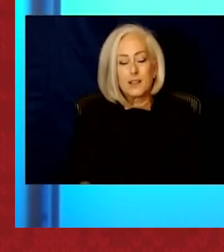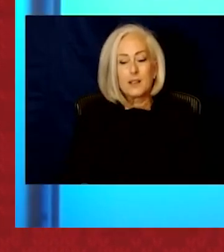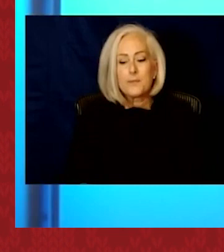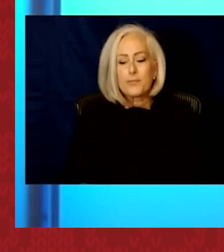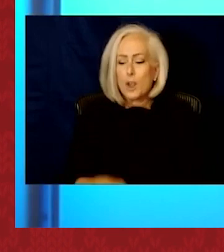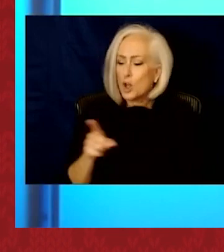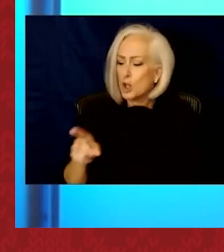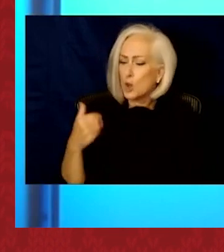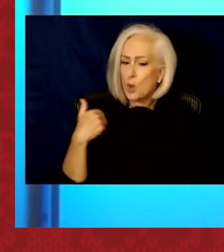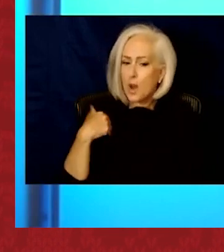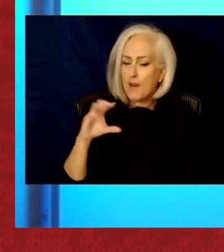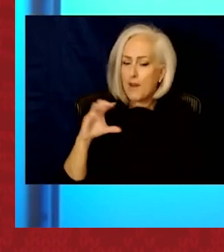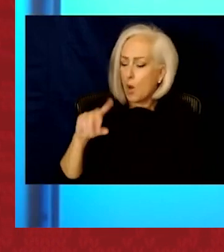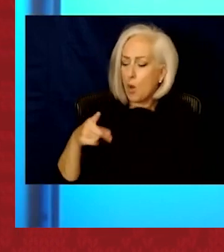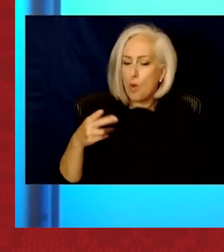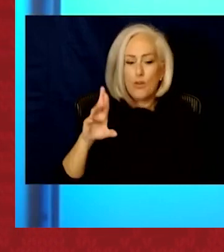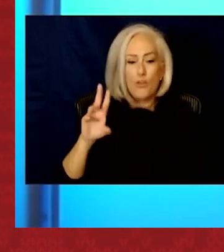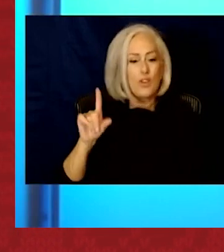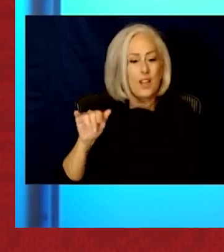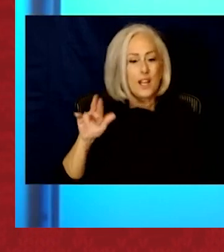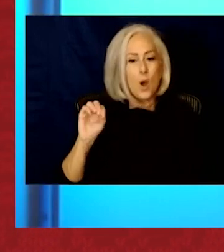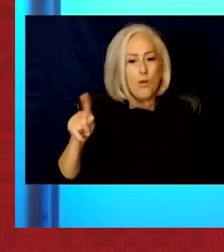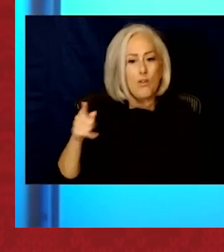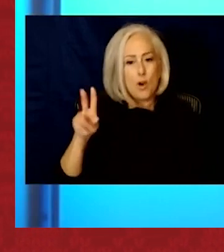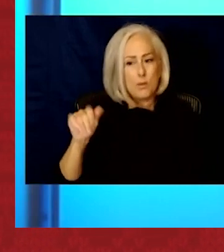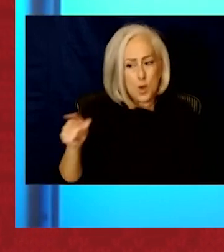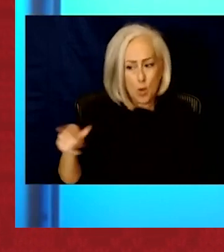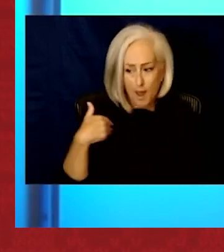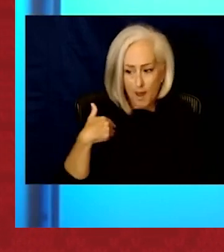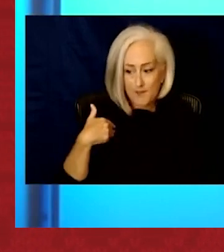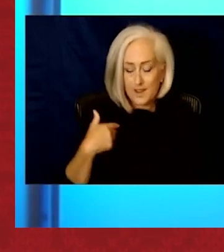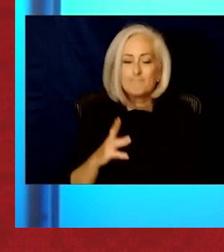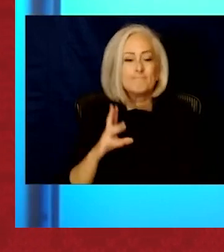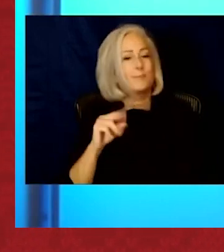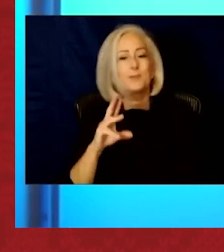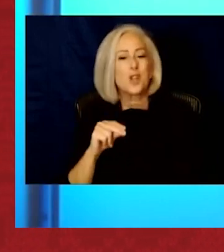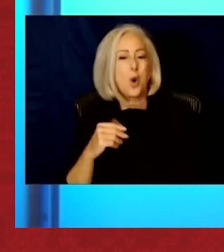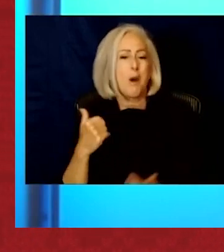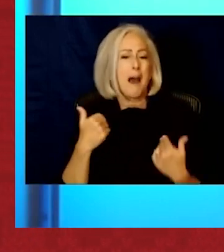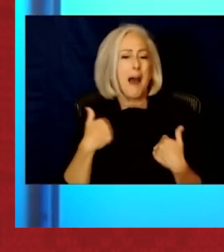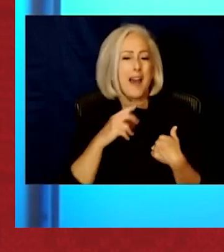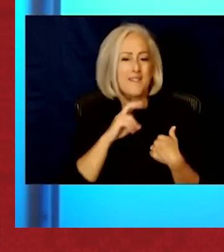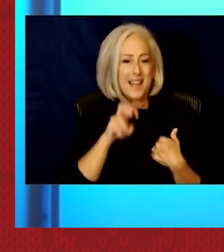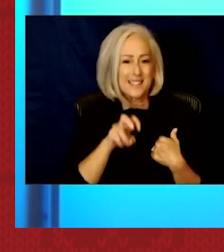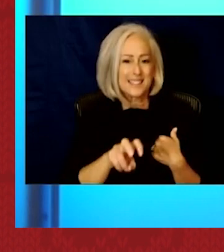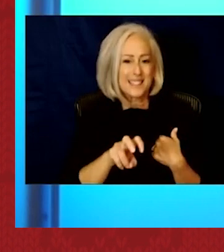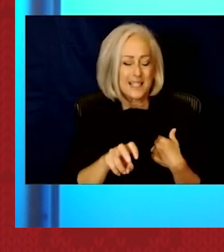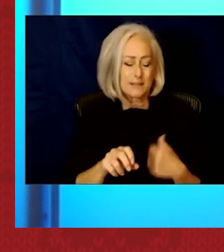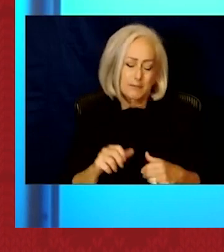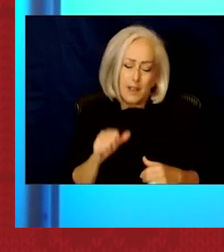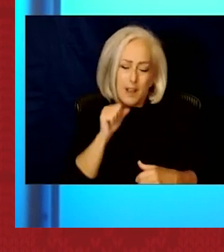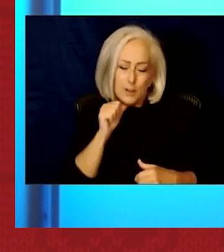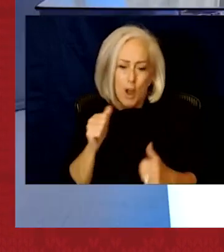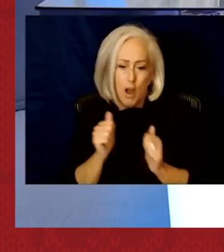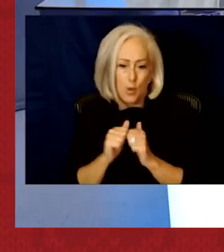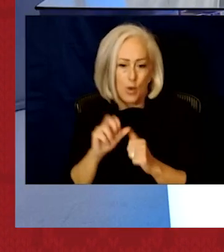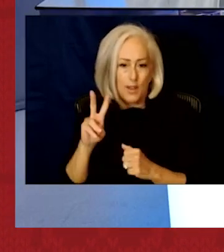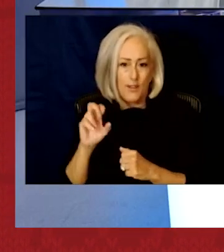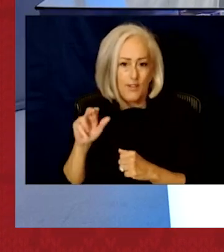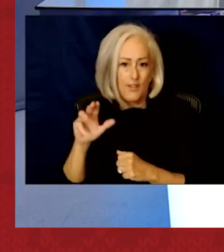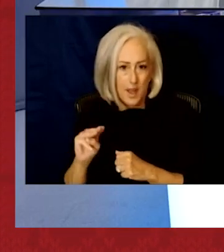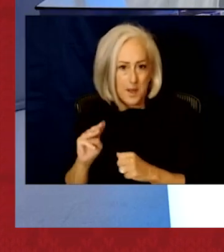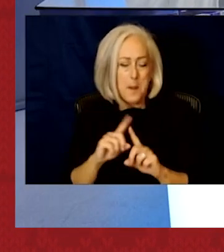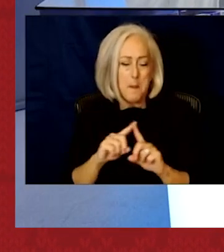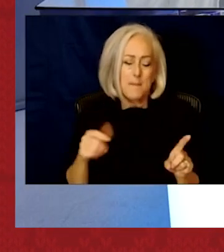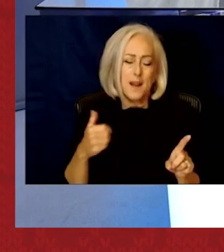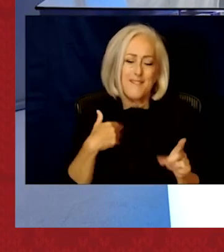I've long kept snakes, all non-venomous, I will add, but I have had many snakes in my life. Okay, well, we're not going to go too far into